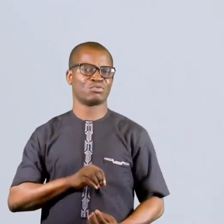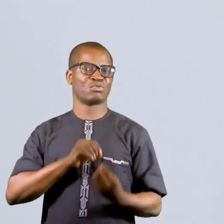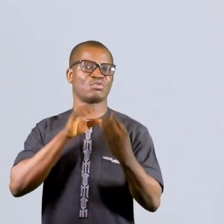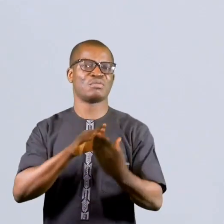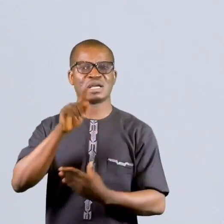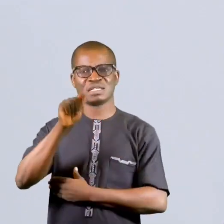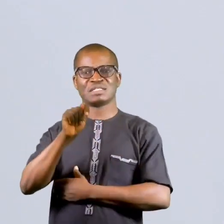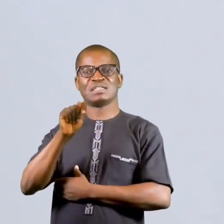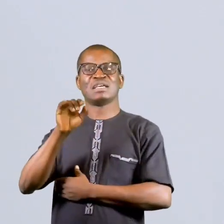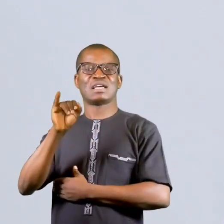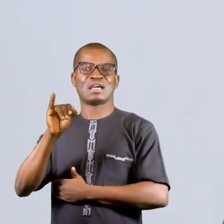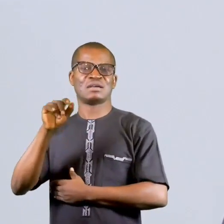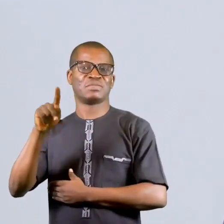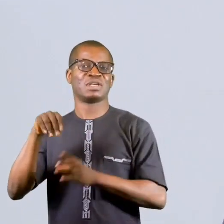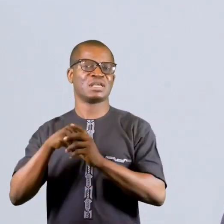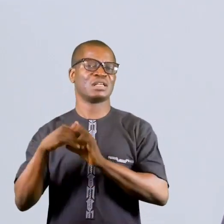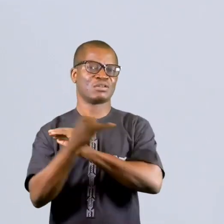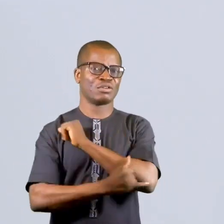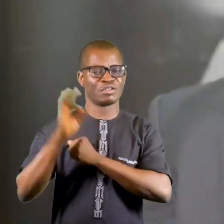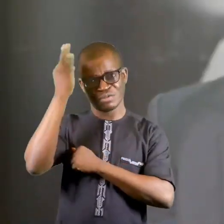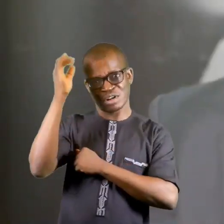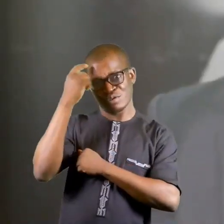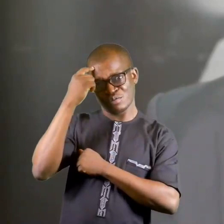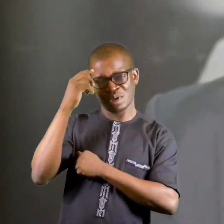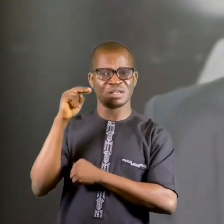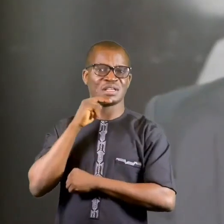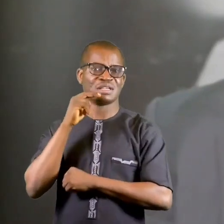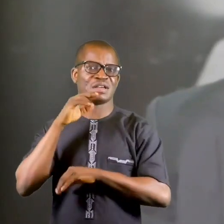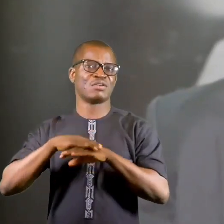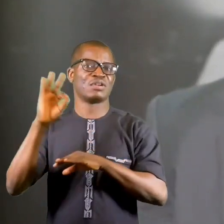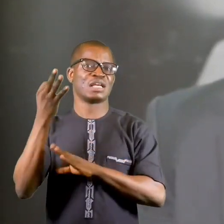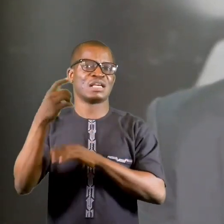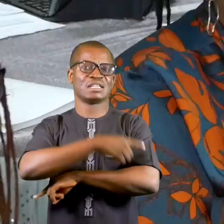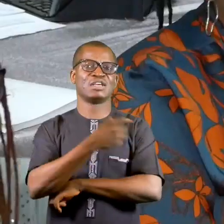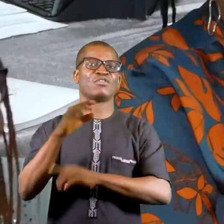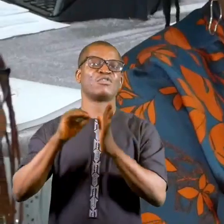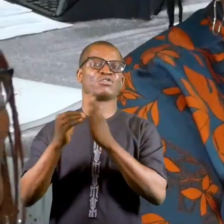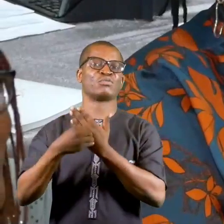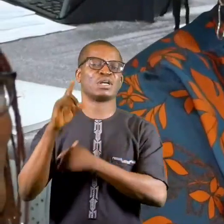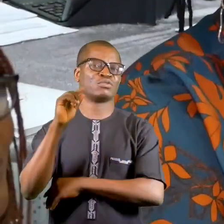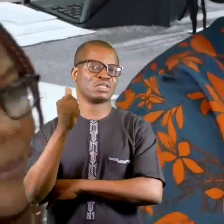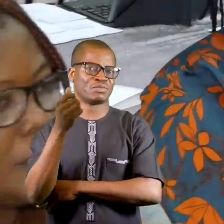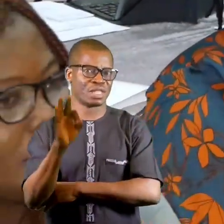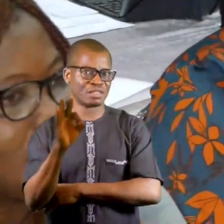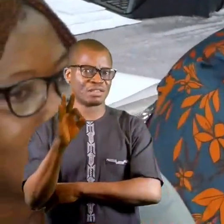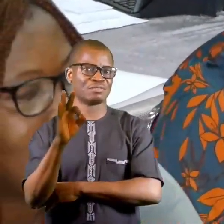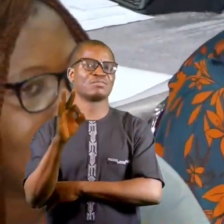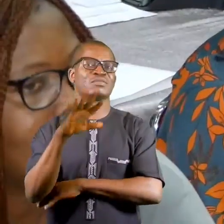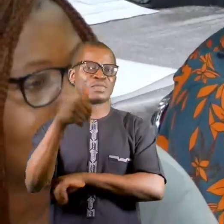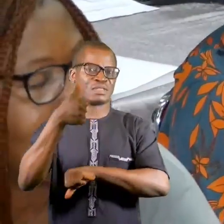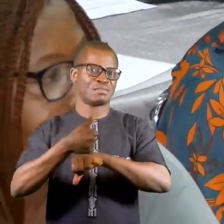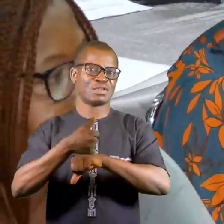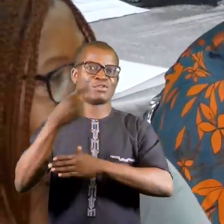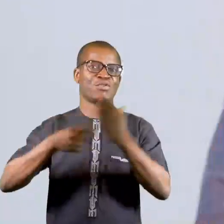to combat TIP in the country, the federal government of Nigeria on the 9th day of October 2019